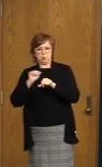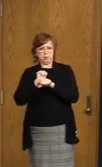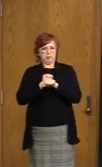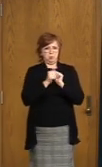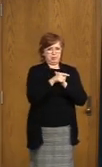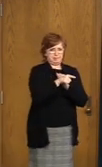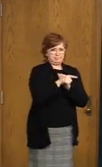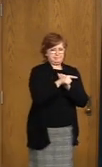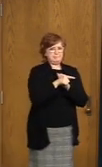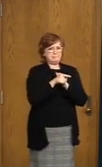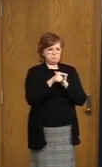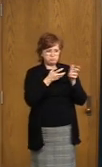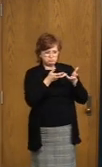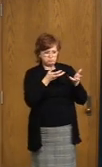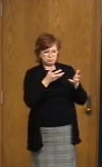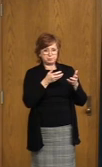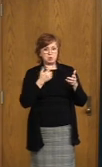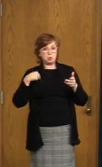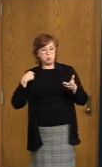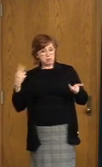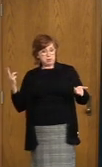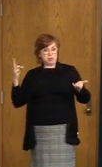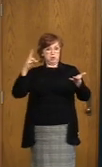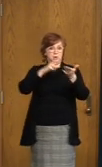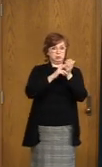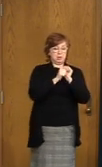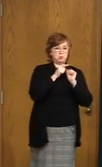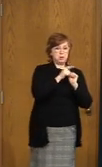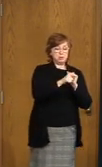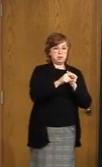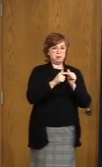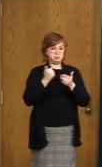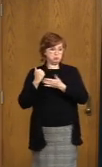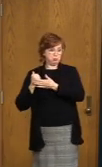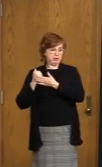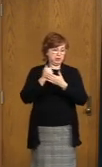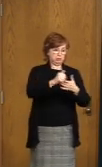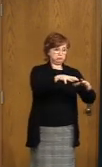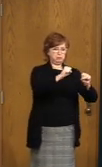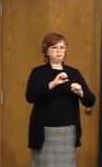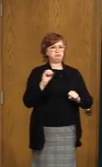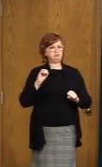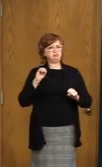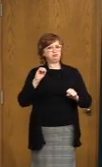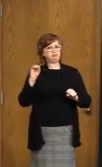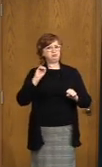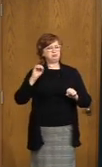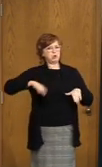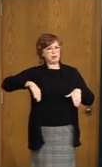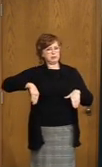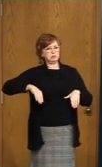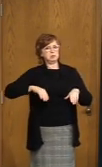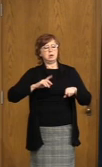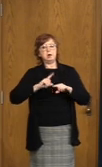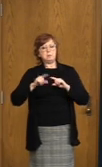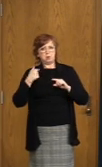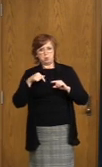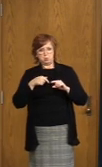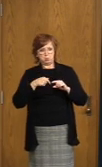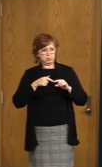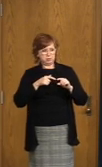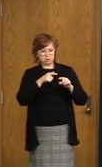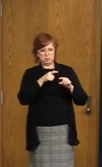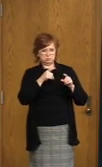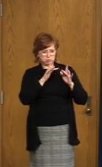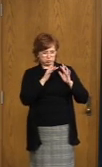We have not entered into a co-management agreement with Preston Extended Care in Saskatoon, but we do remain in daily contact with their